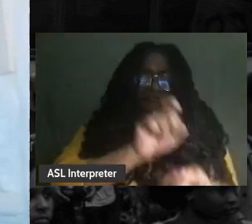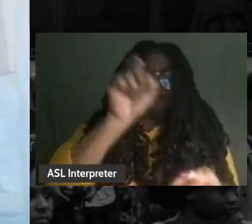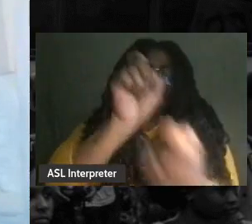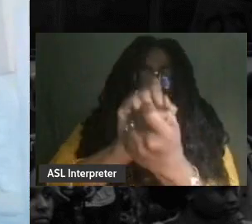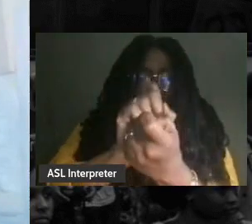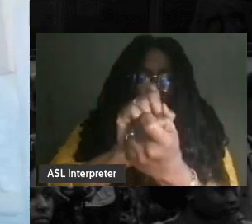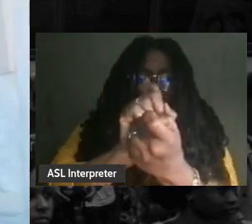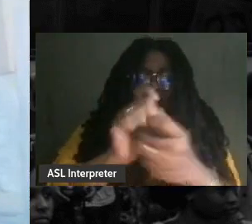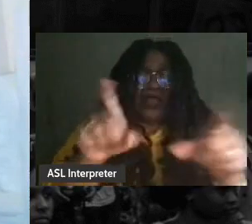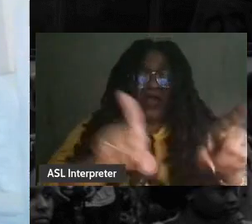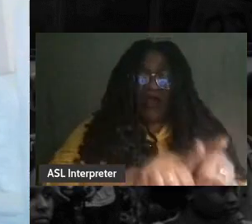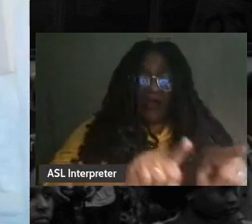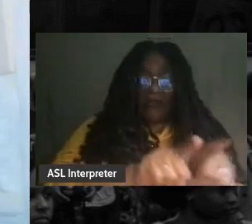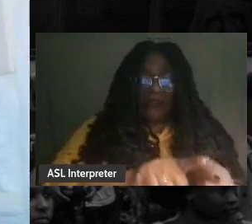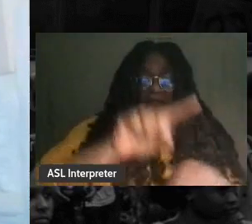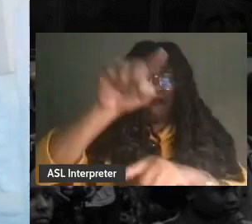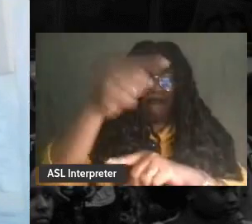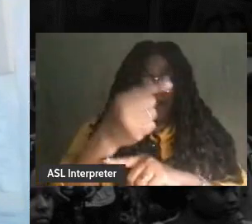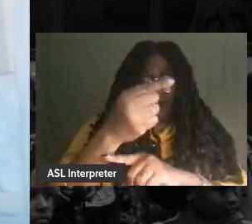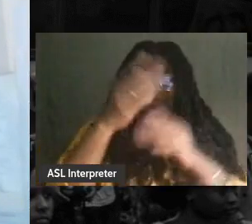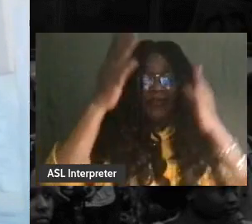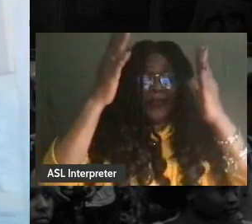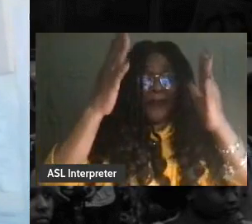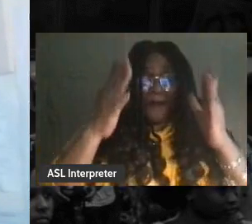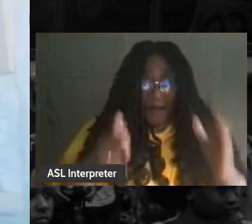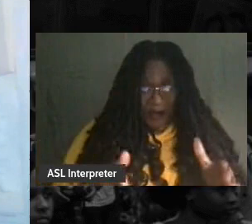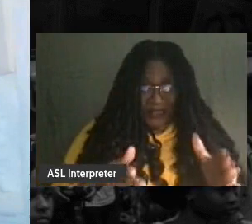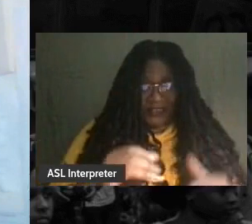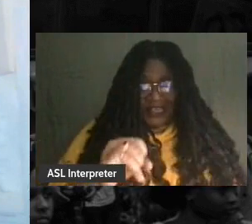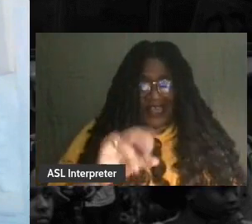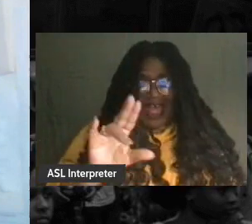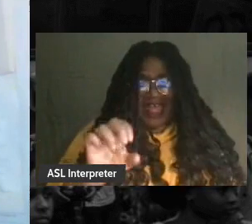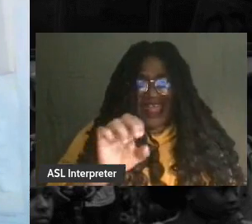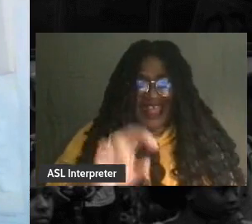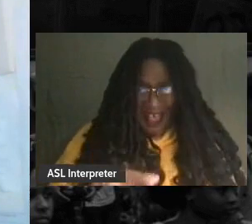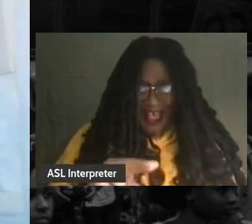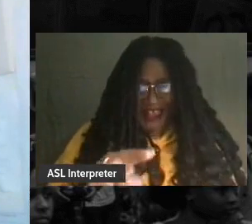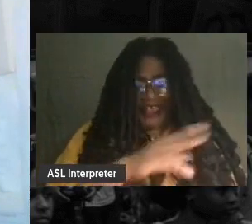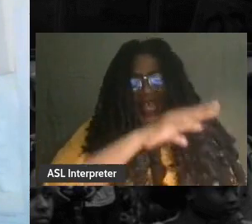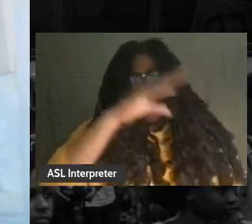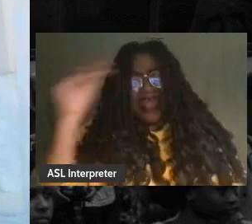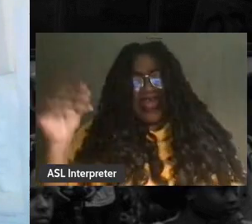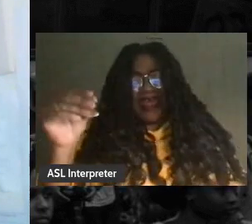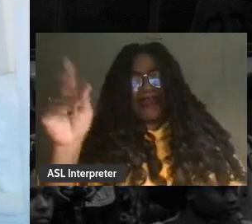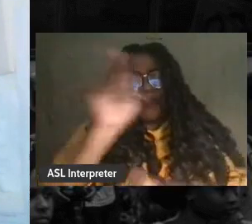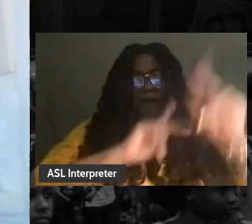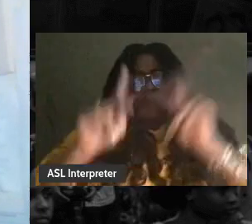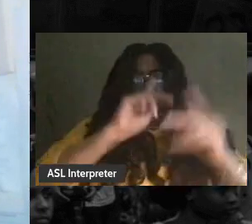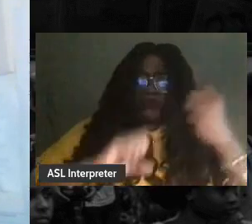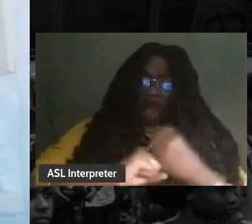with first-person accounts from icons and foot soldiers of the civil rights movement.